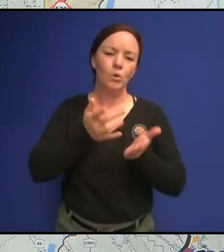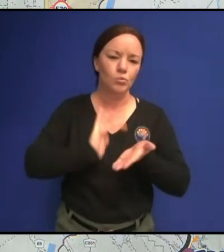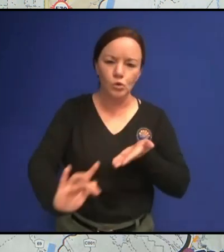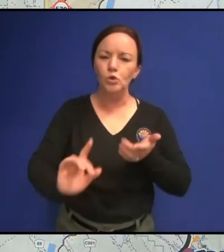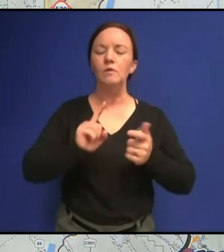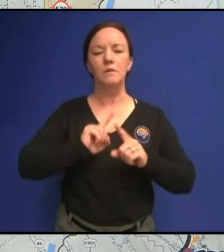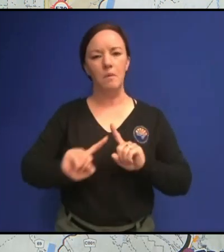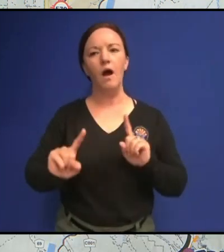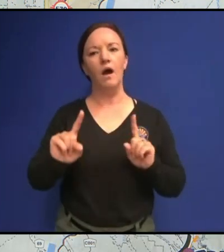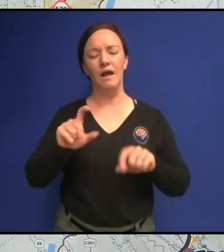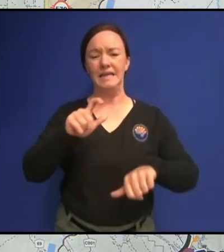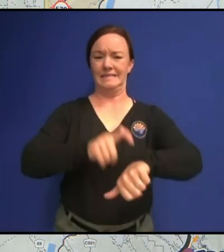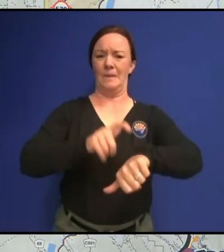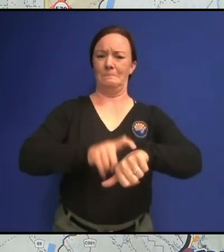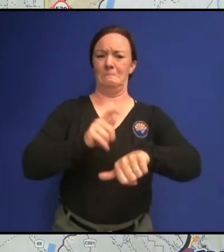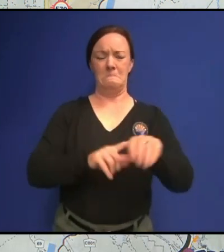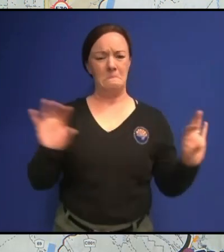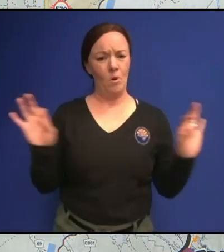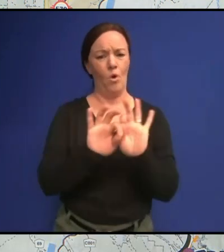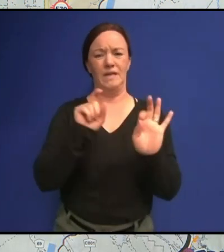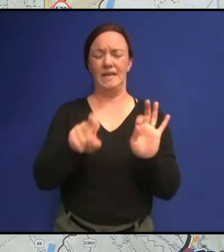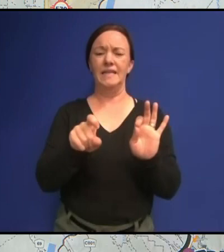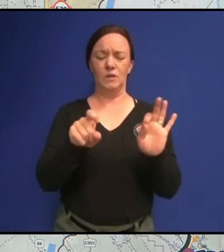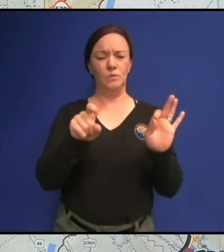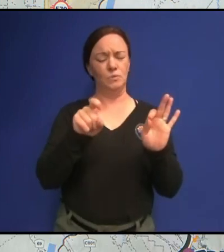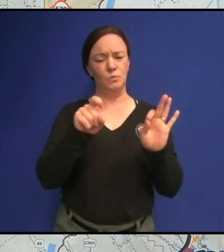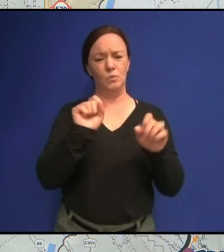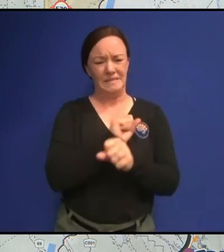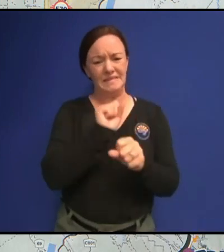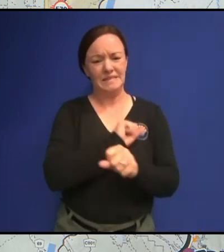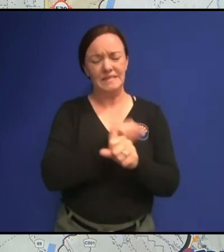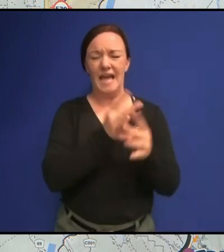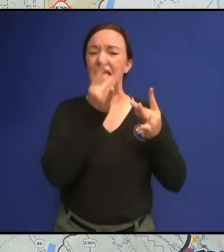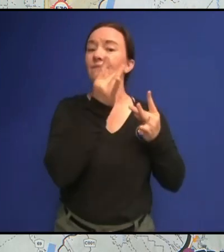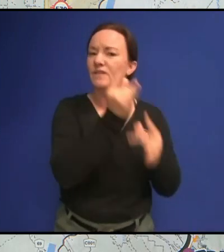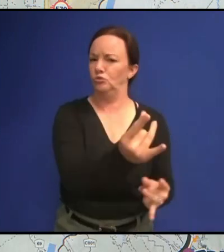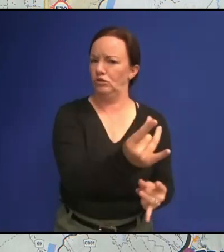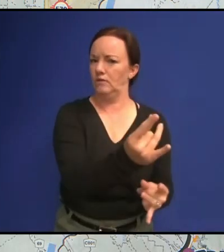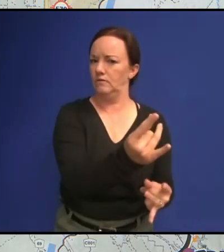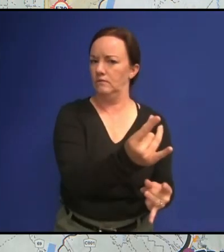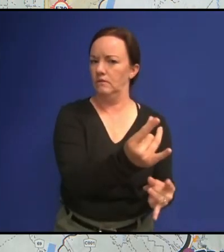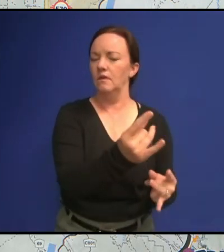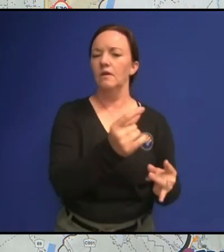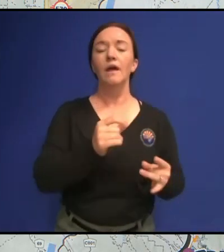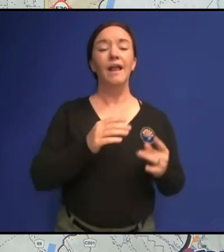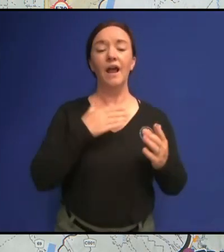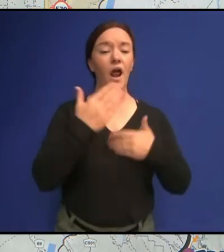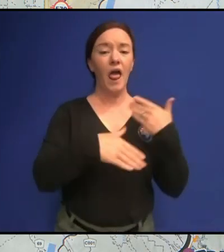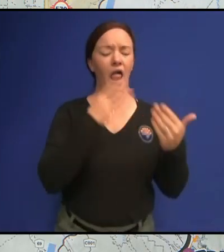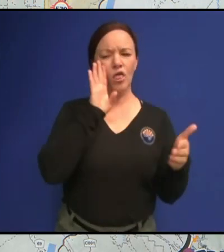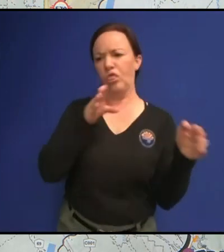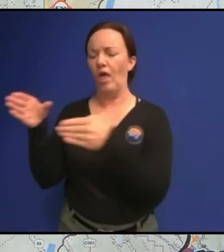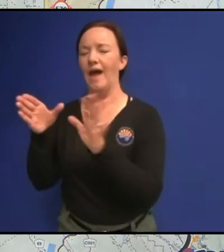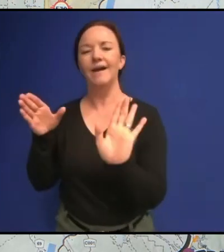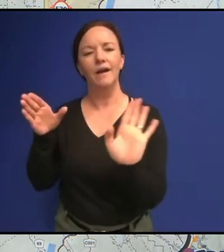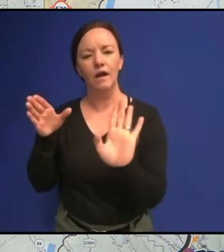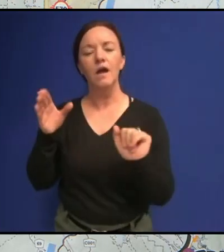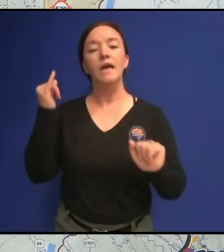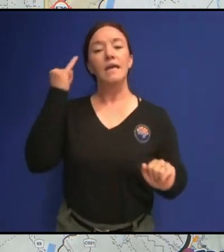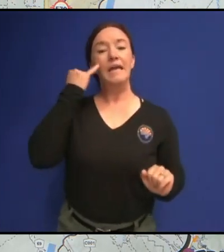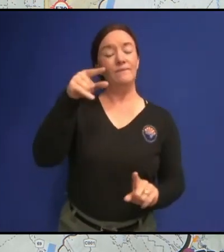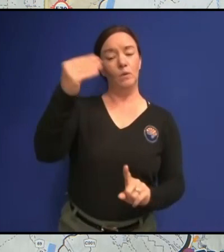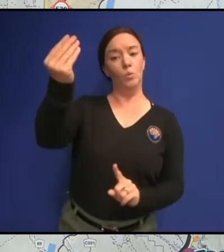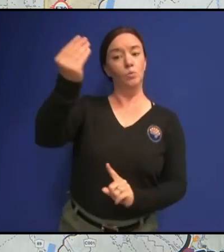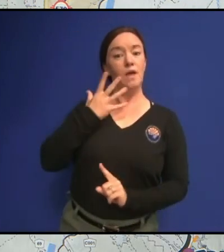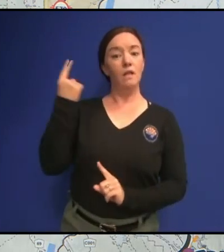ticking. So we need to make sure that we're being as efficient as we can with that. Now, if all of a sudden you bring up something to us that it fits